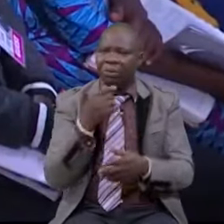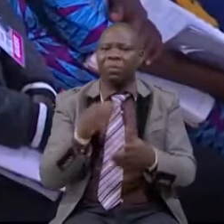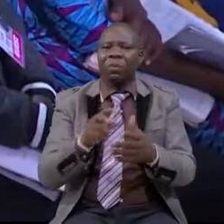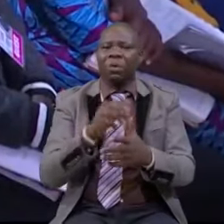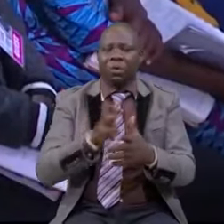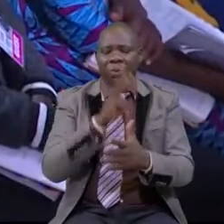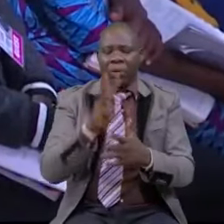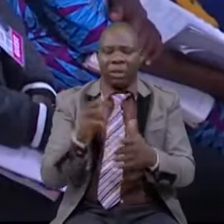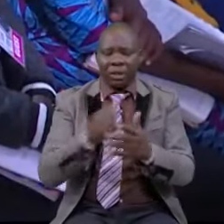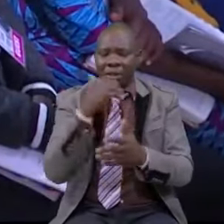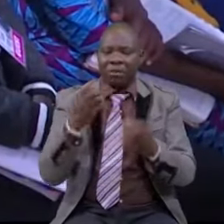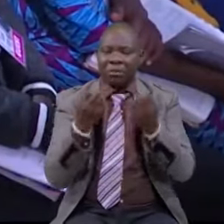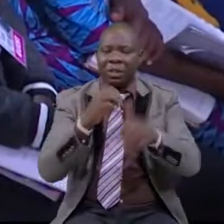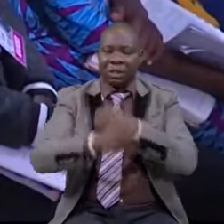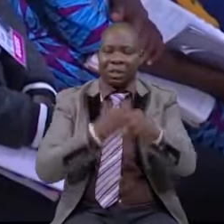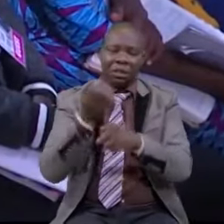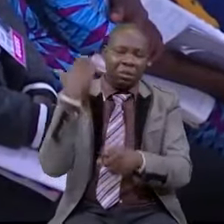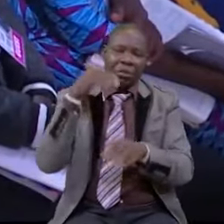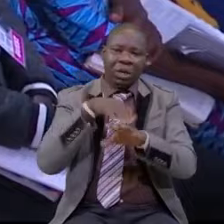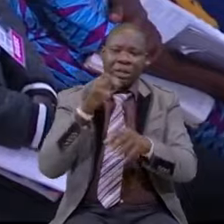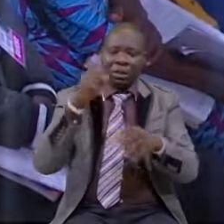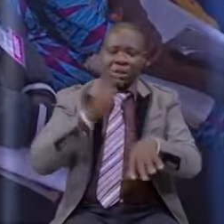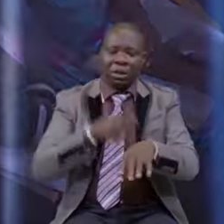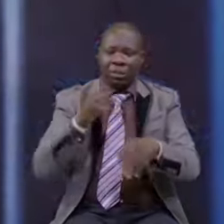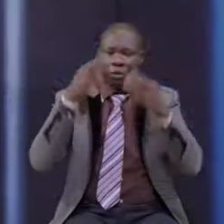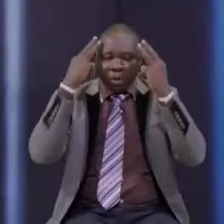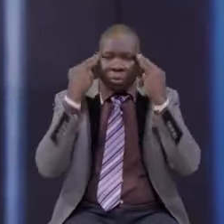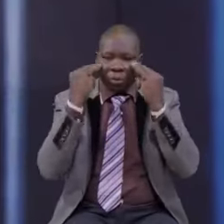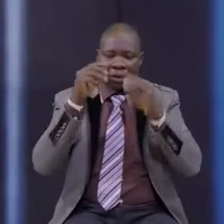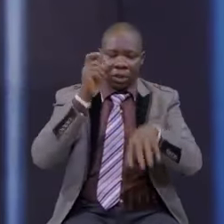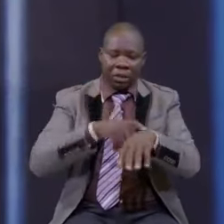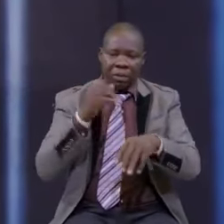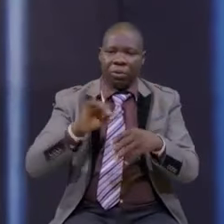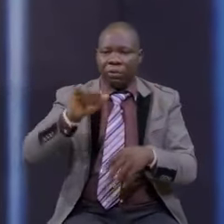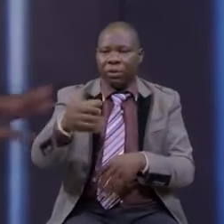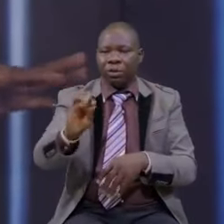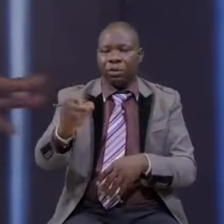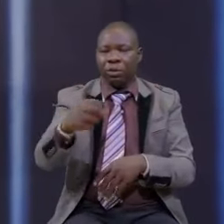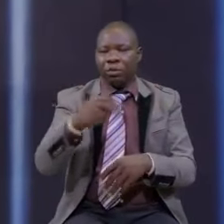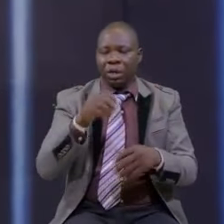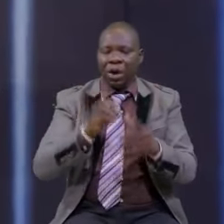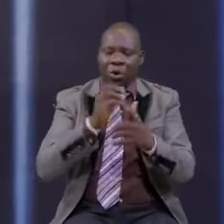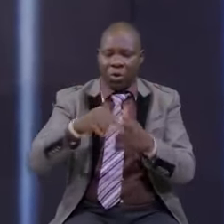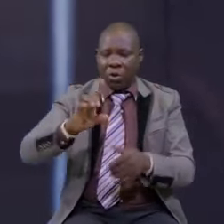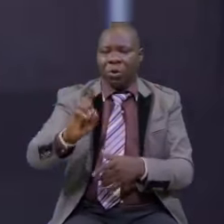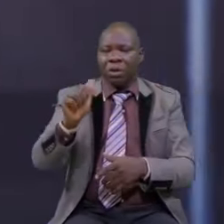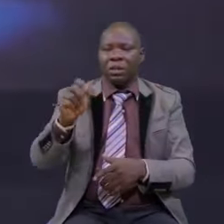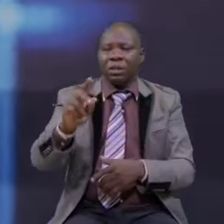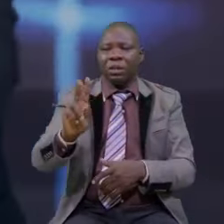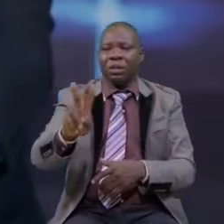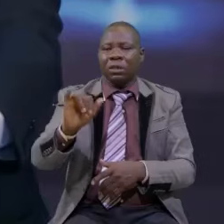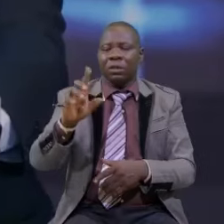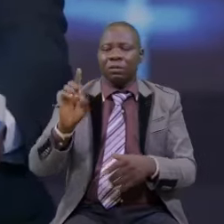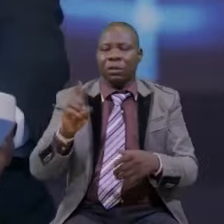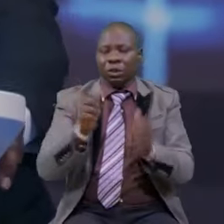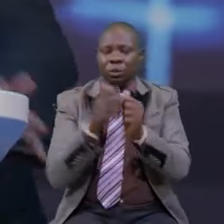the time of Moses, at the time of Joshua, many years ago at the time of David with the Psalms, or now at